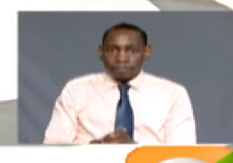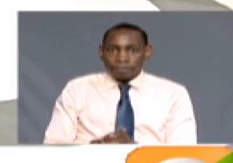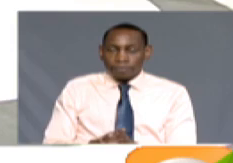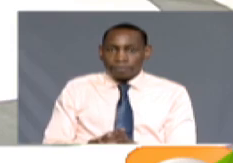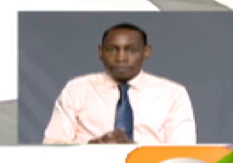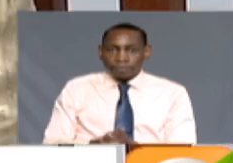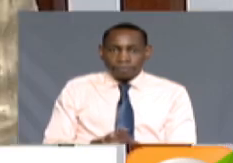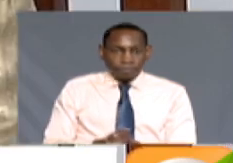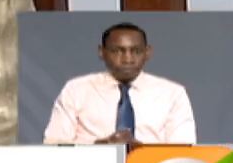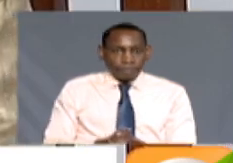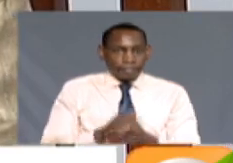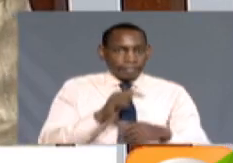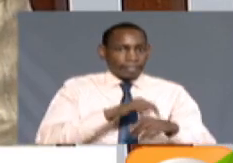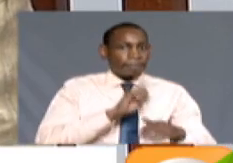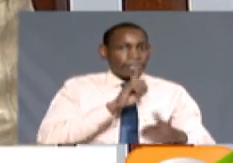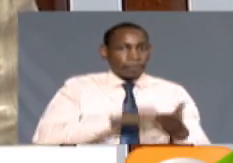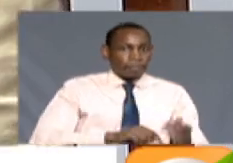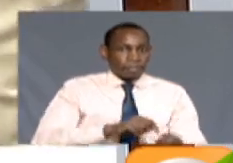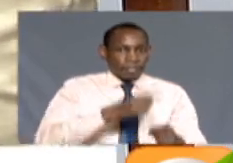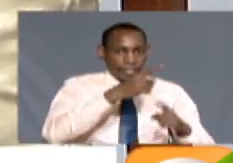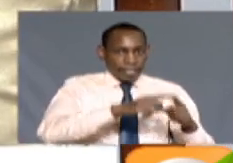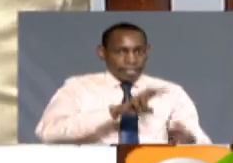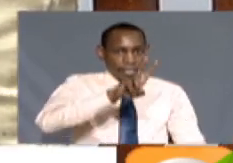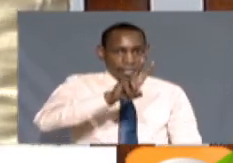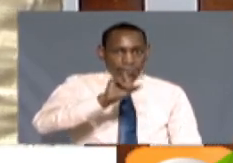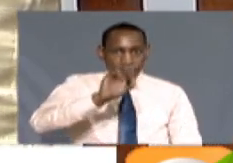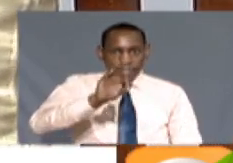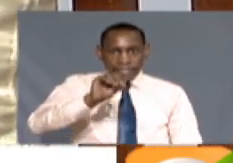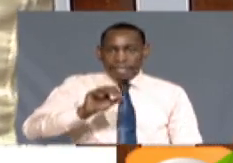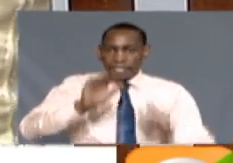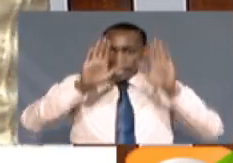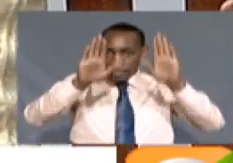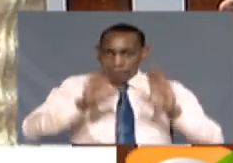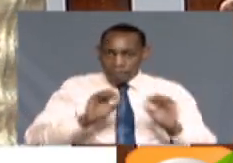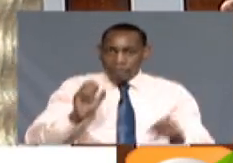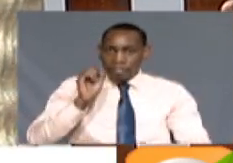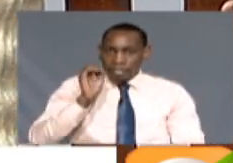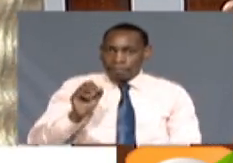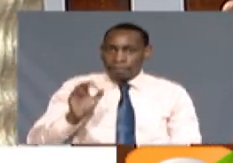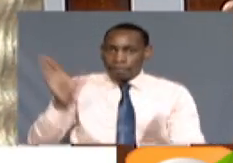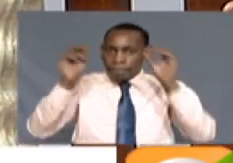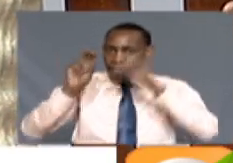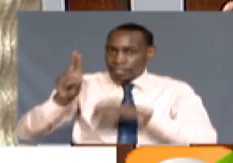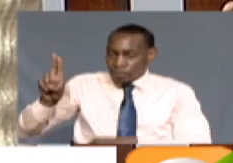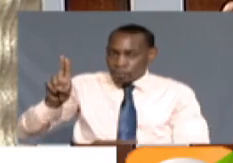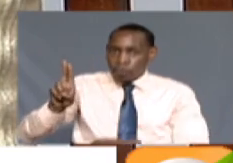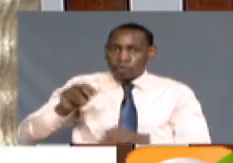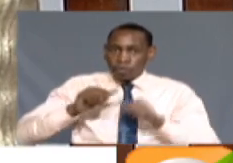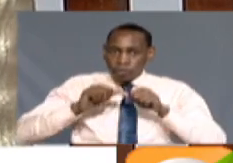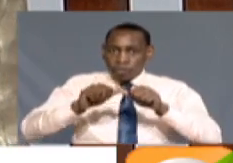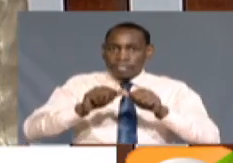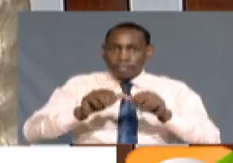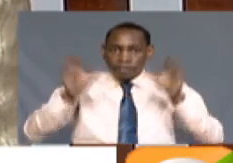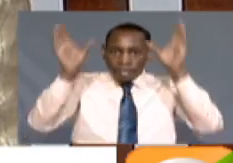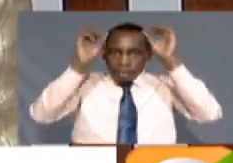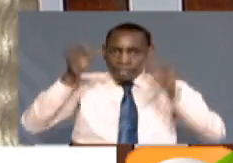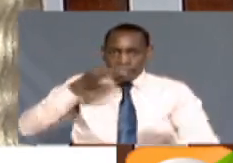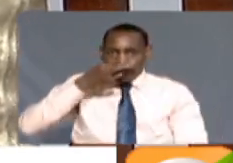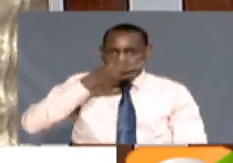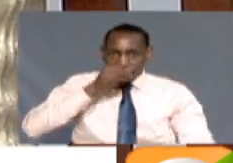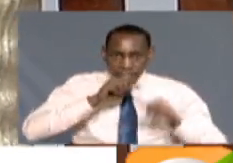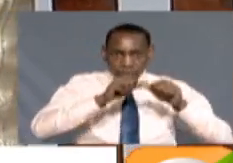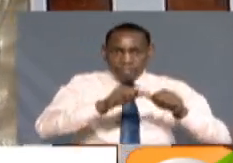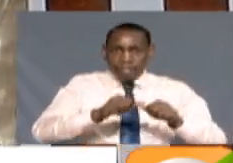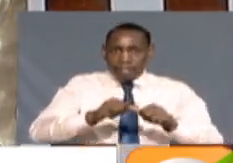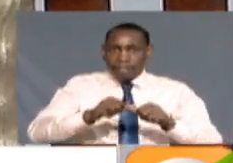somewhere. And when they say 2030, it doesn't matter whether President Uhuru will be there, whether President Kibaki will be there. Whoever comes is